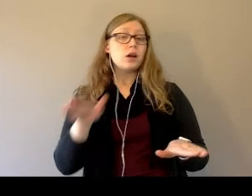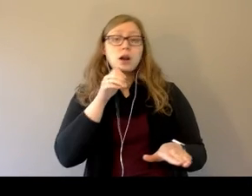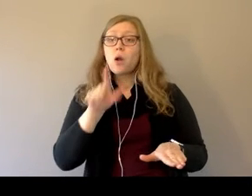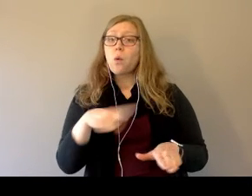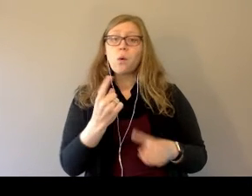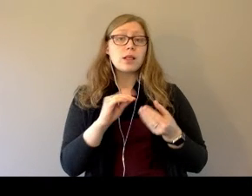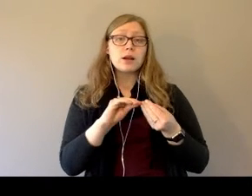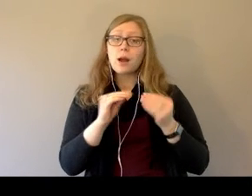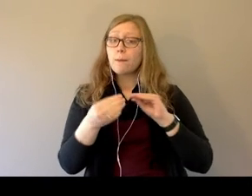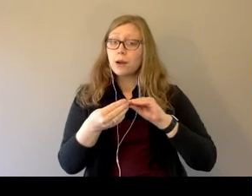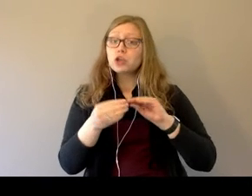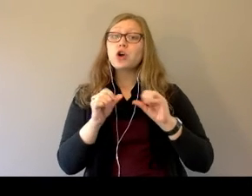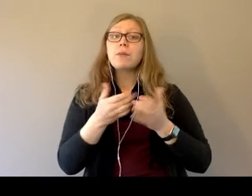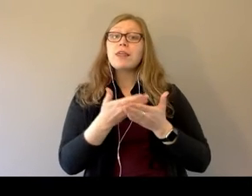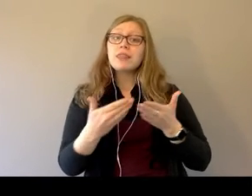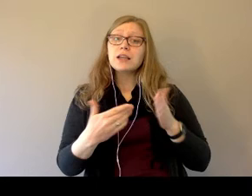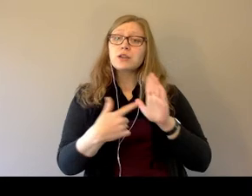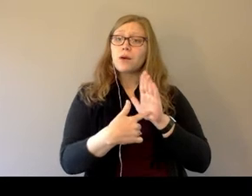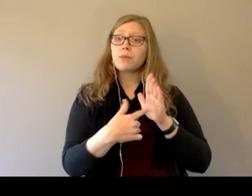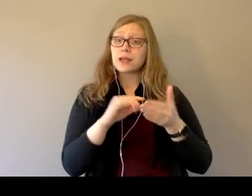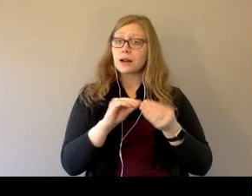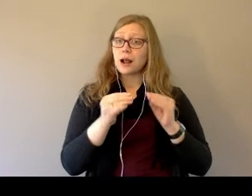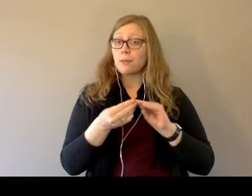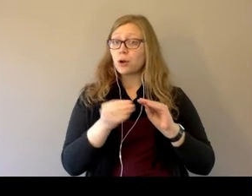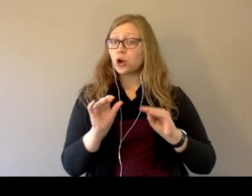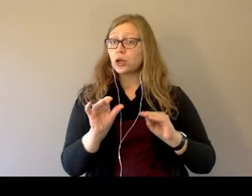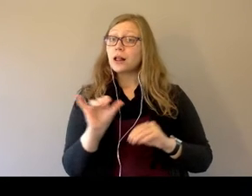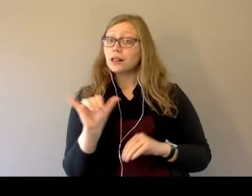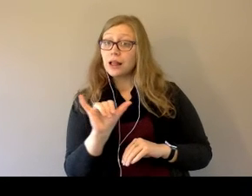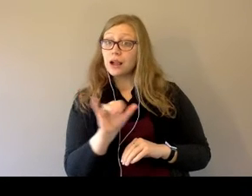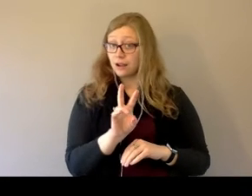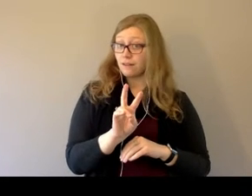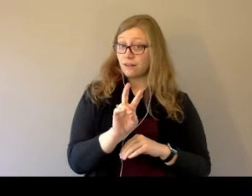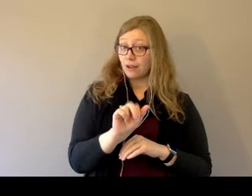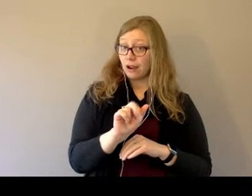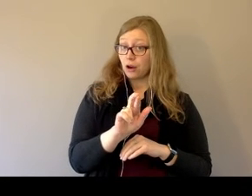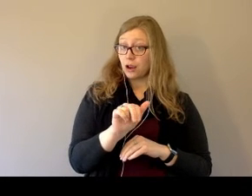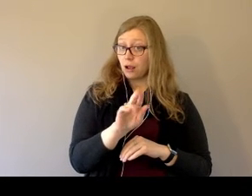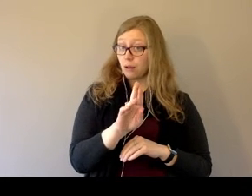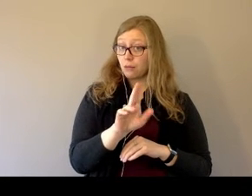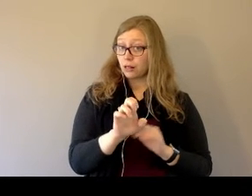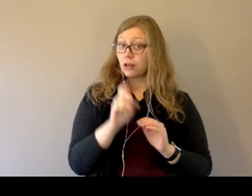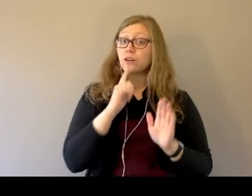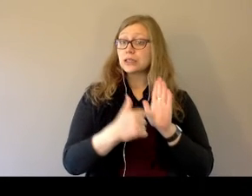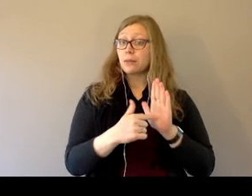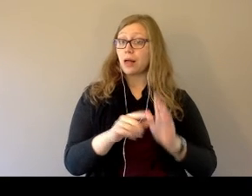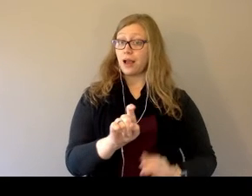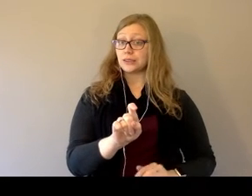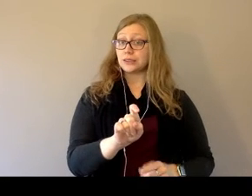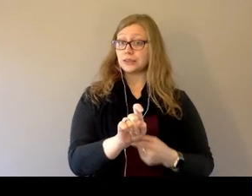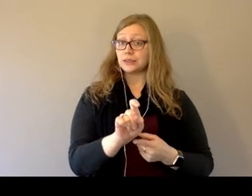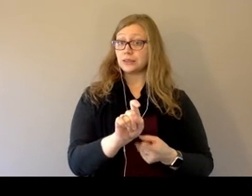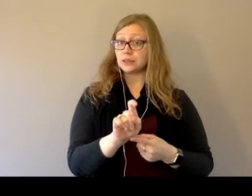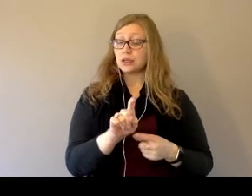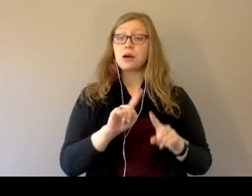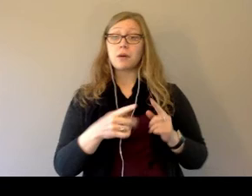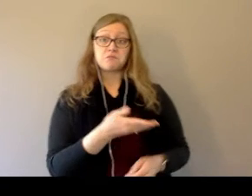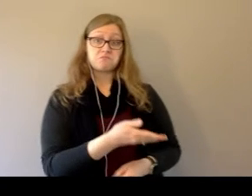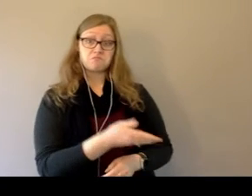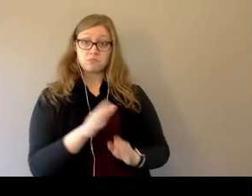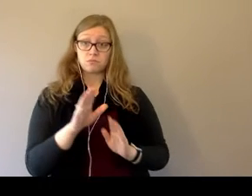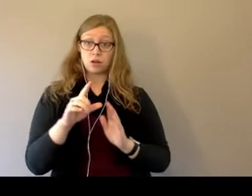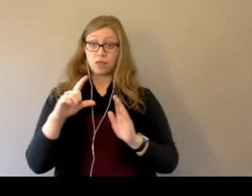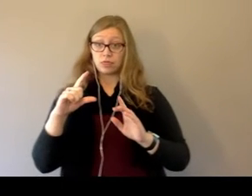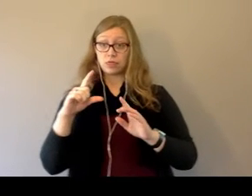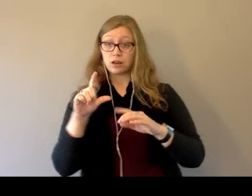that represent numbers like variables. So I might talk about the fraction 2/3. 2 to 3 is